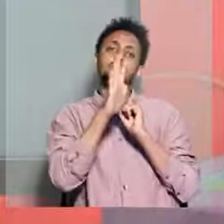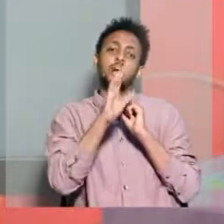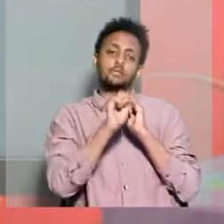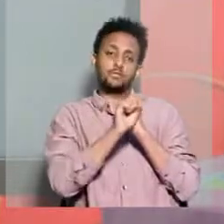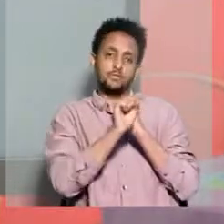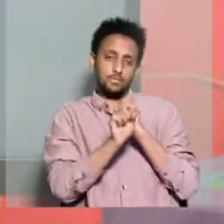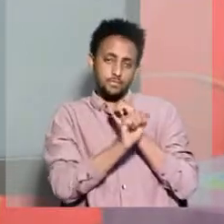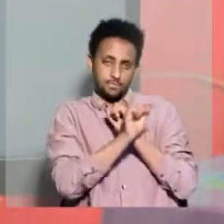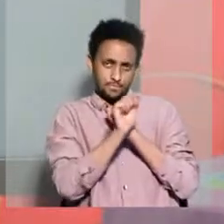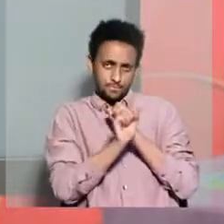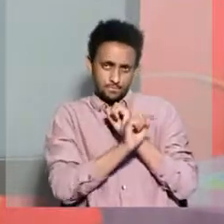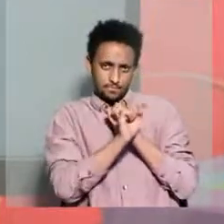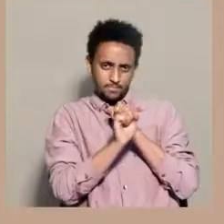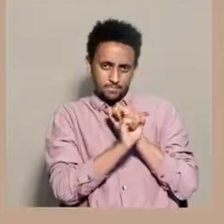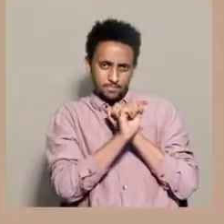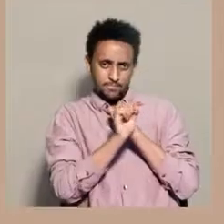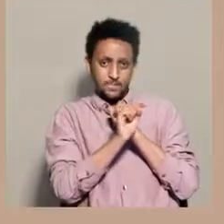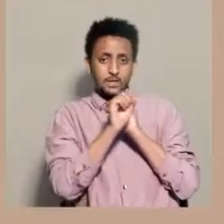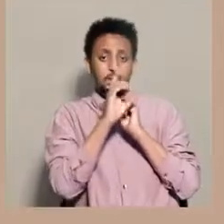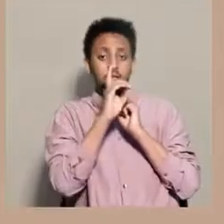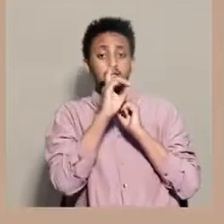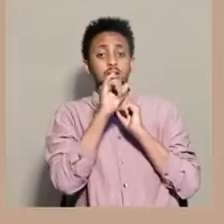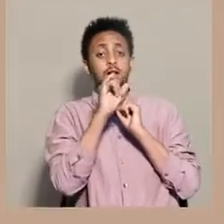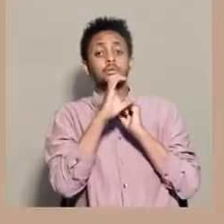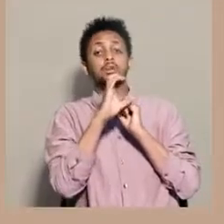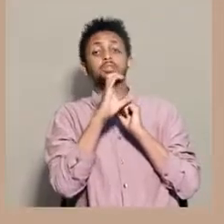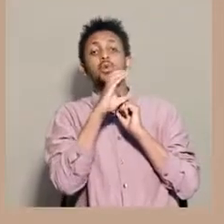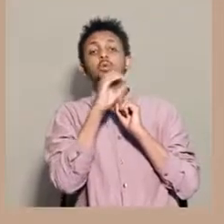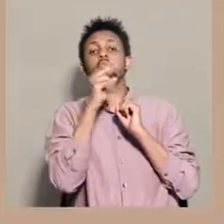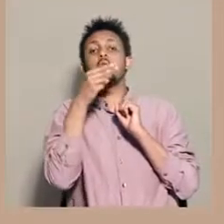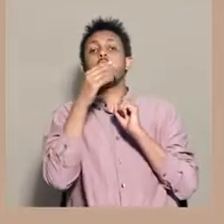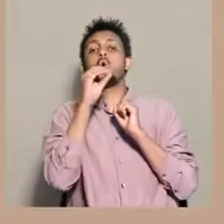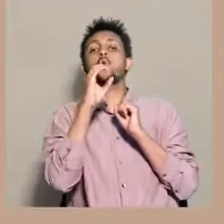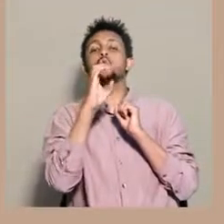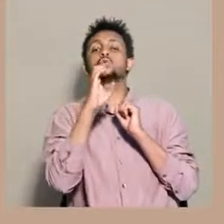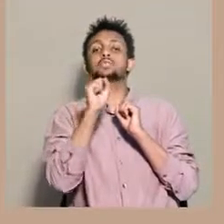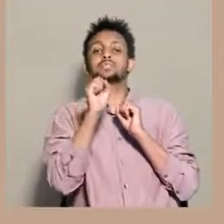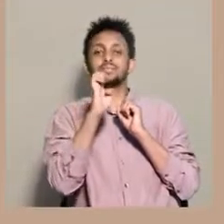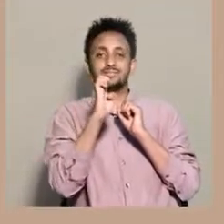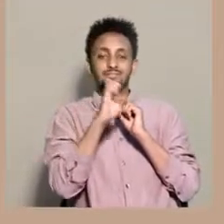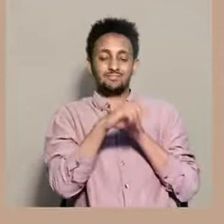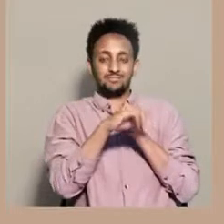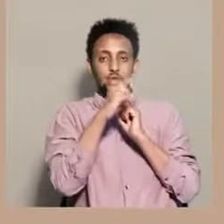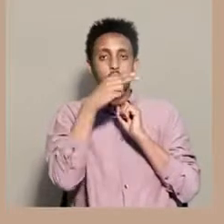6.35 centimeter. This is the diameter of the hose,